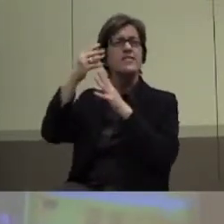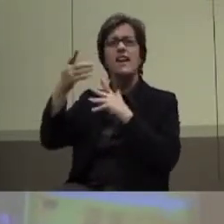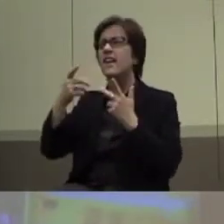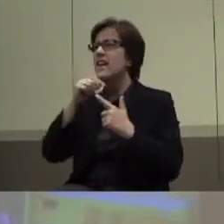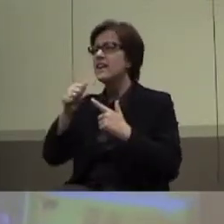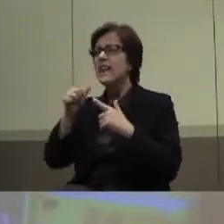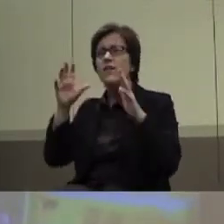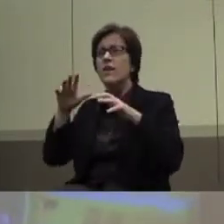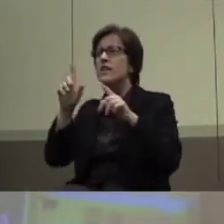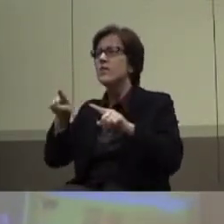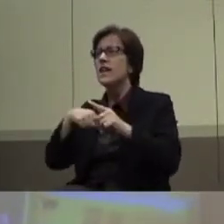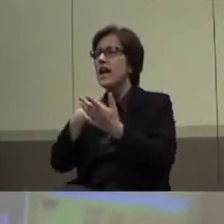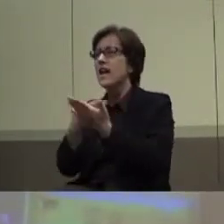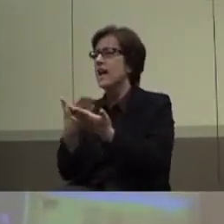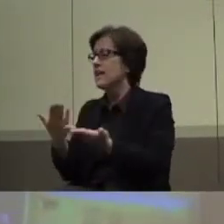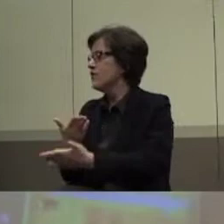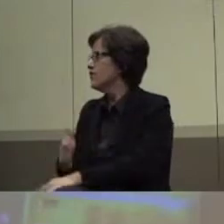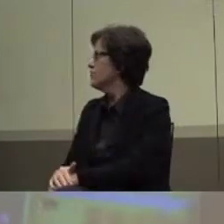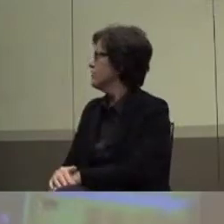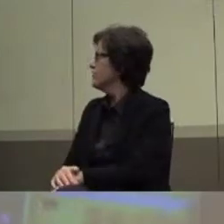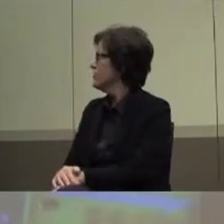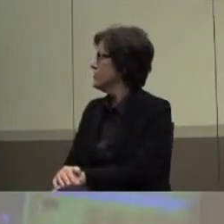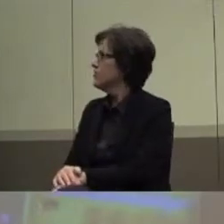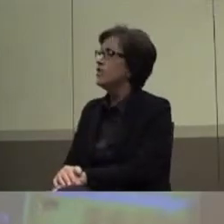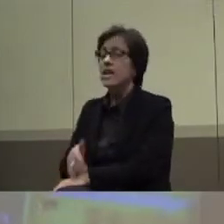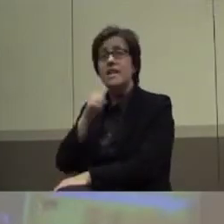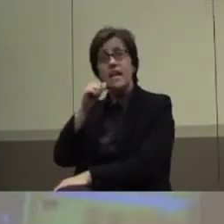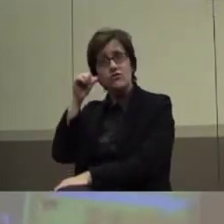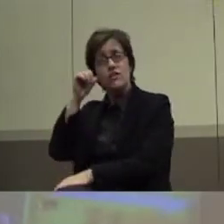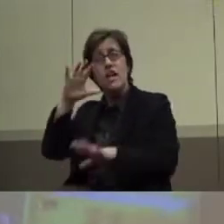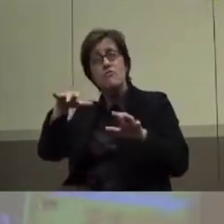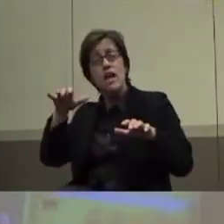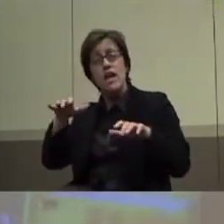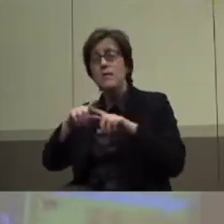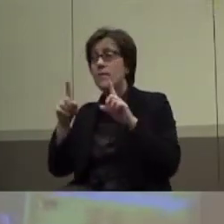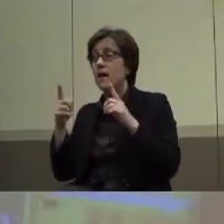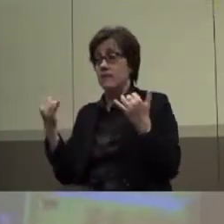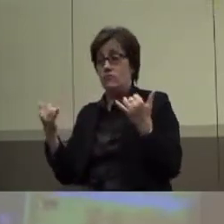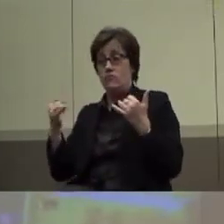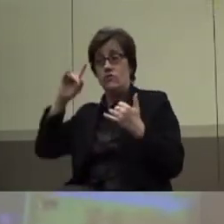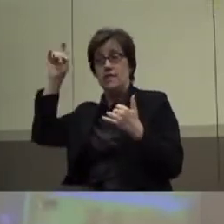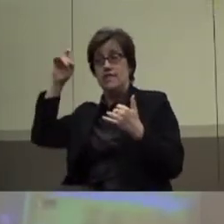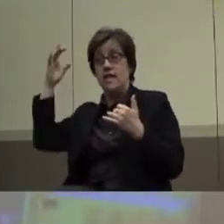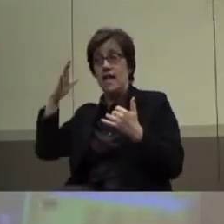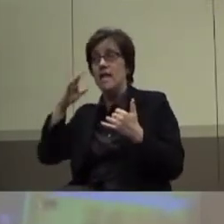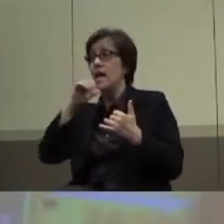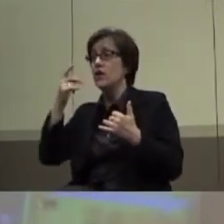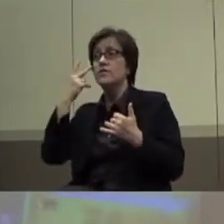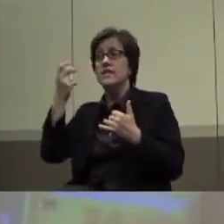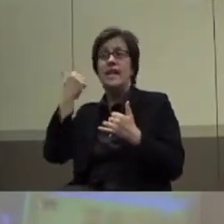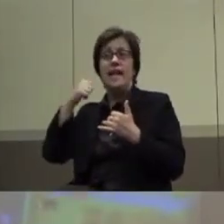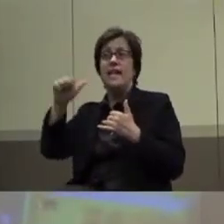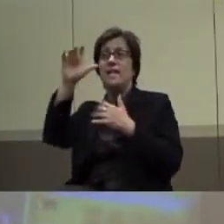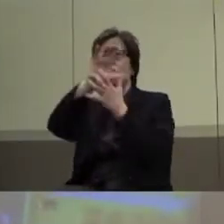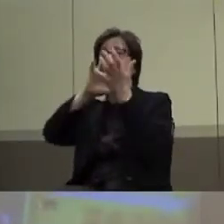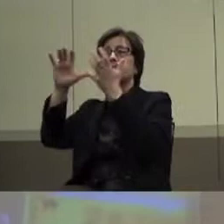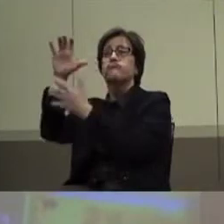You're just guessing. Something. Tony, what else can you tell us about today's weather?